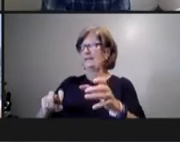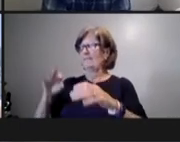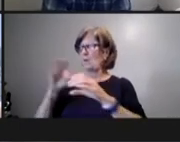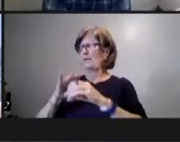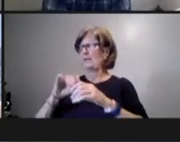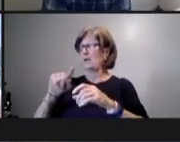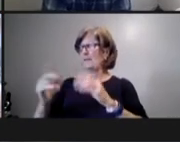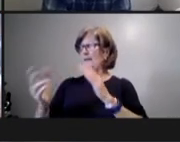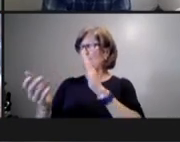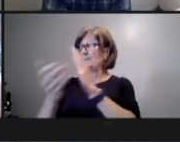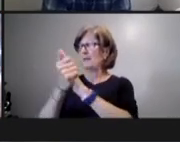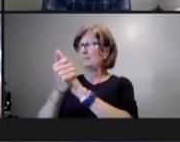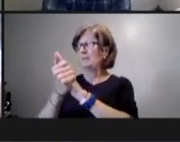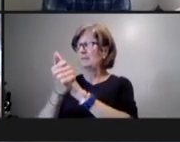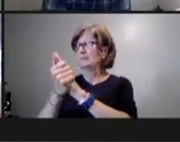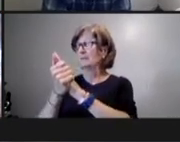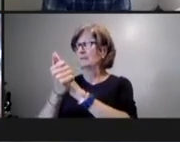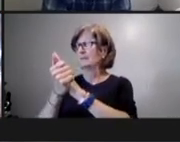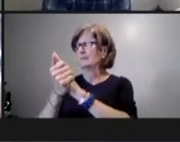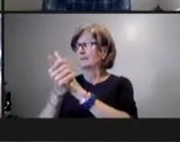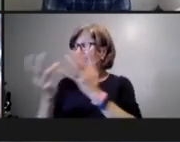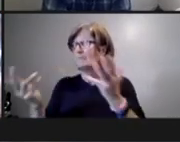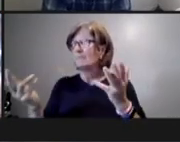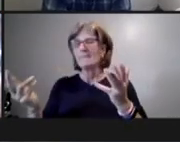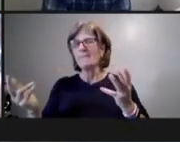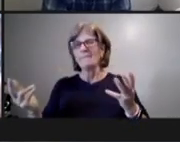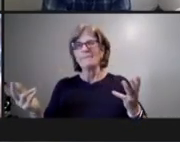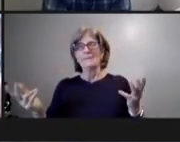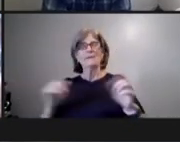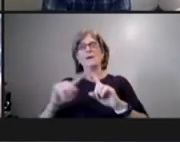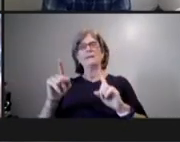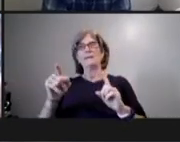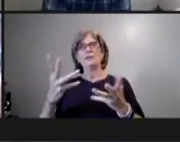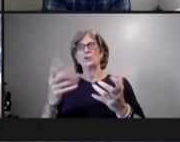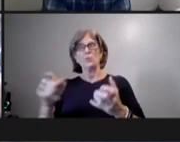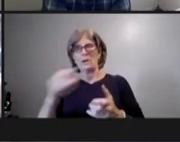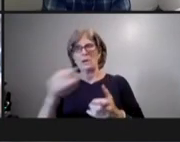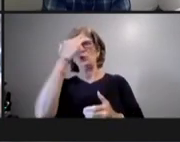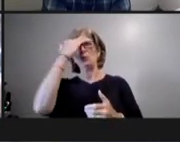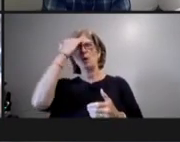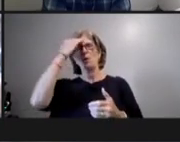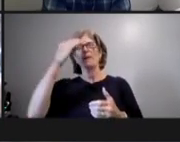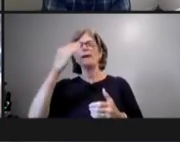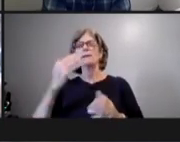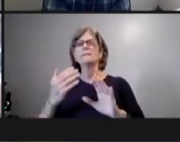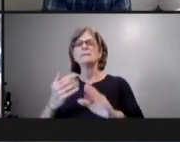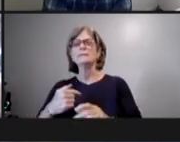So I'm not sure, but I'll just put that on record. Thanks, Derek.